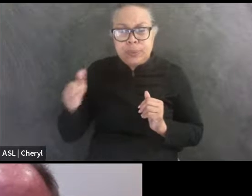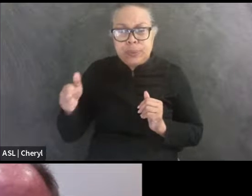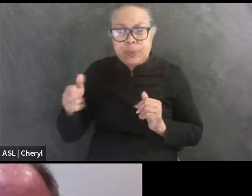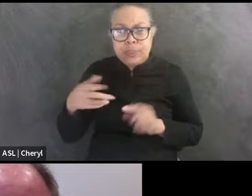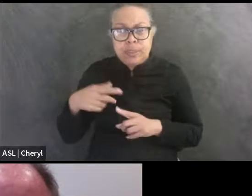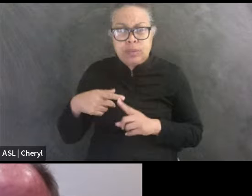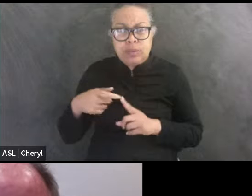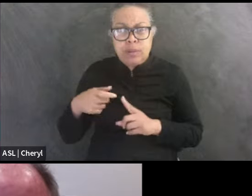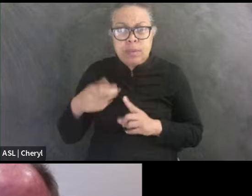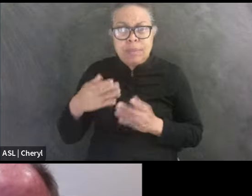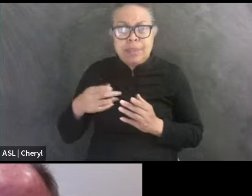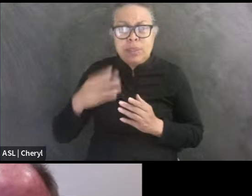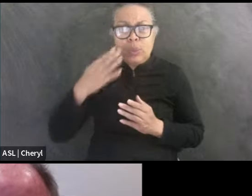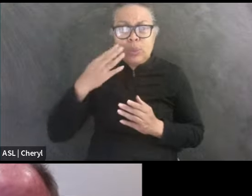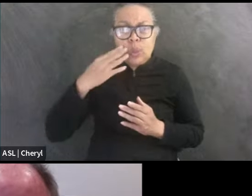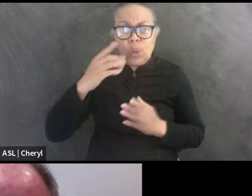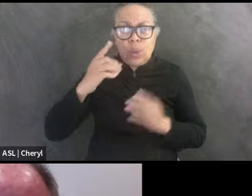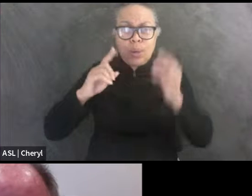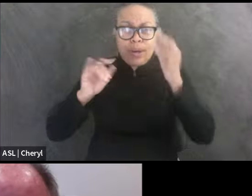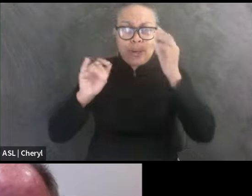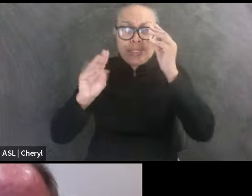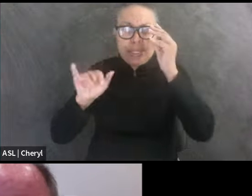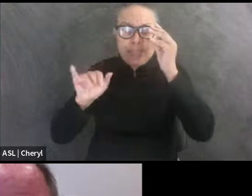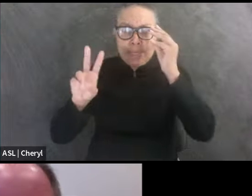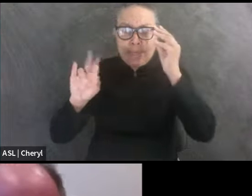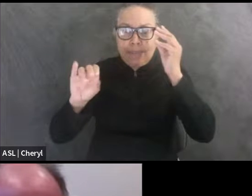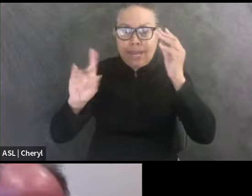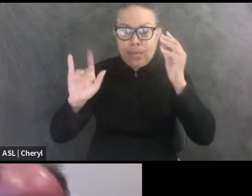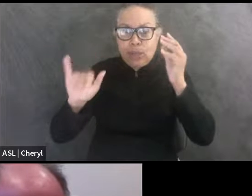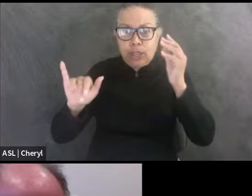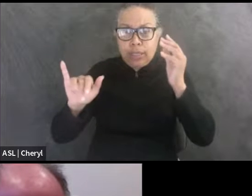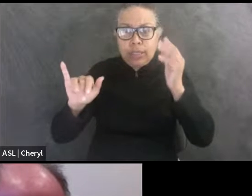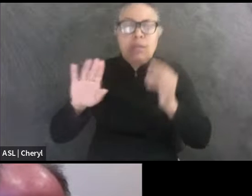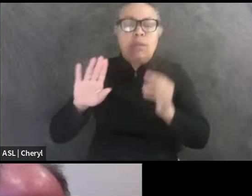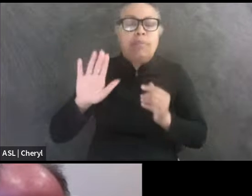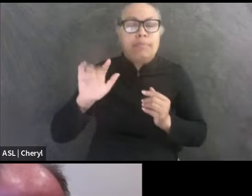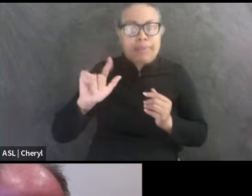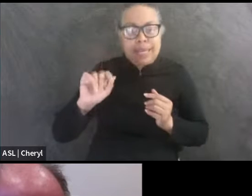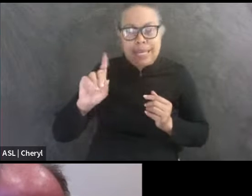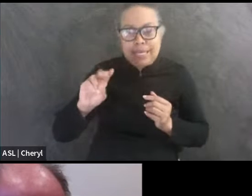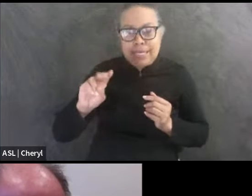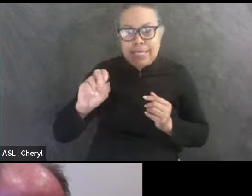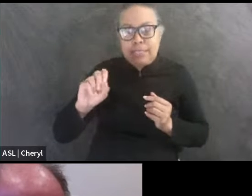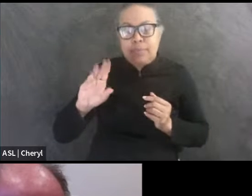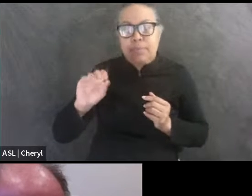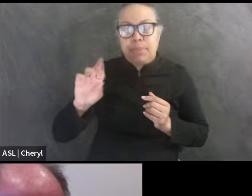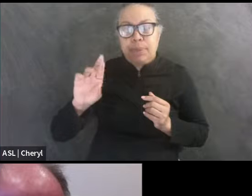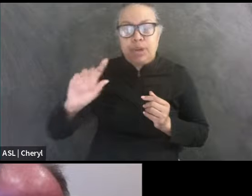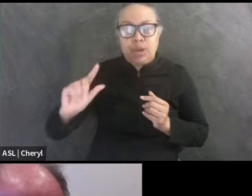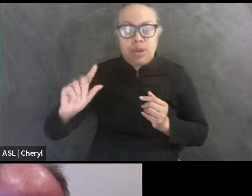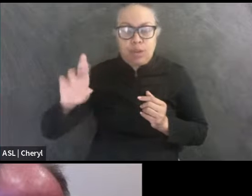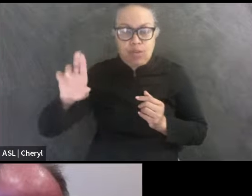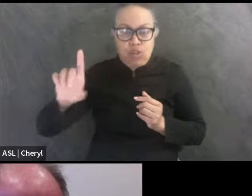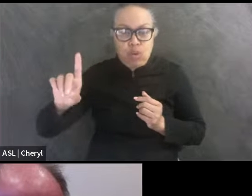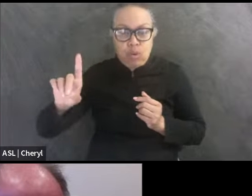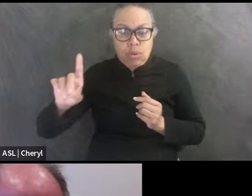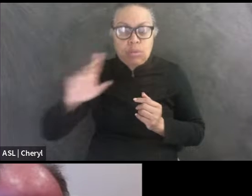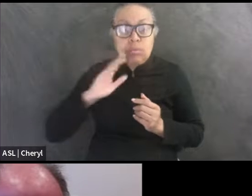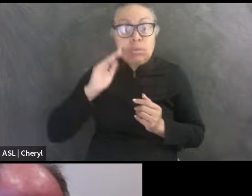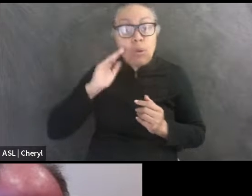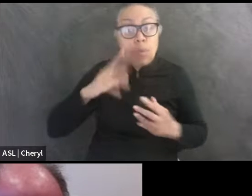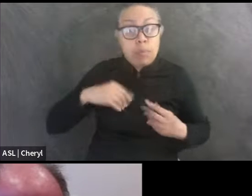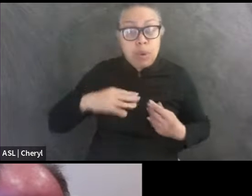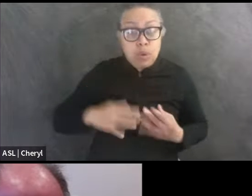Jimmy Valentine's is on Bladensburg Road. It's just down L Street there a little bit. The homeowner reached out to